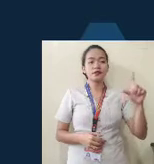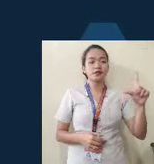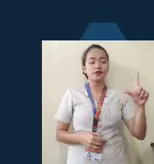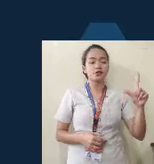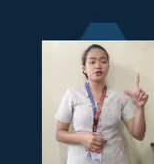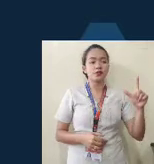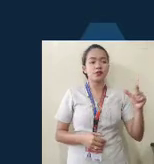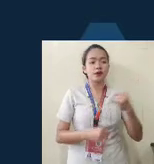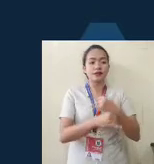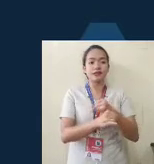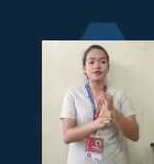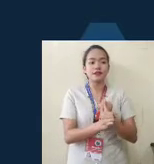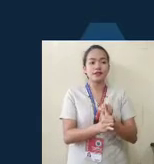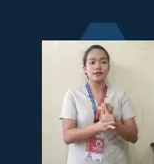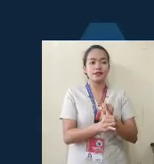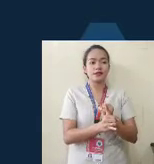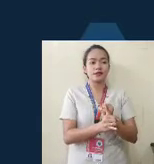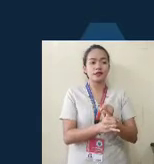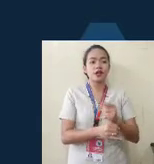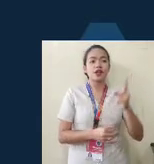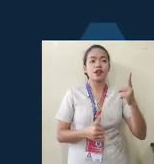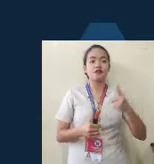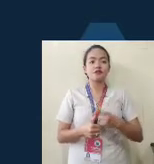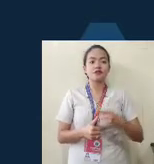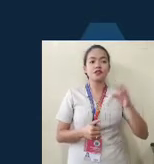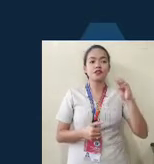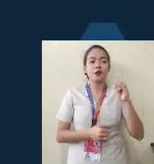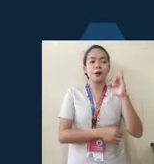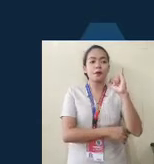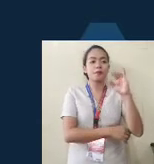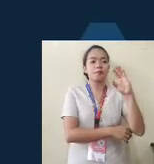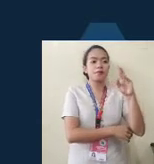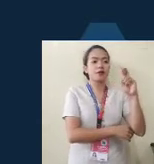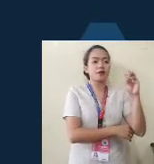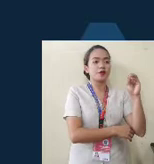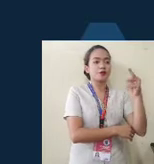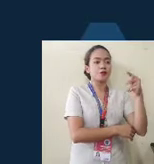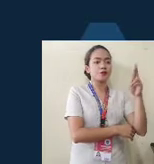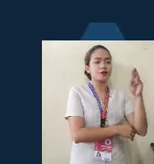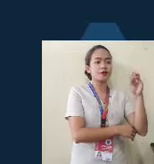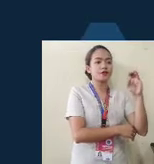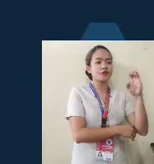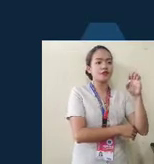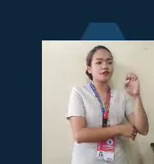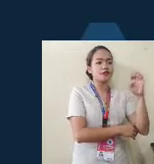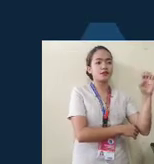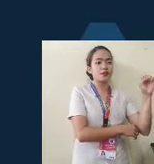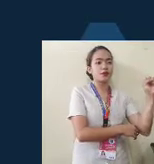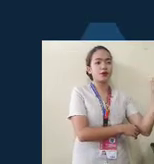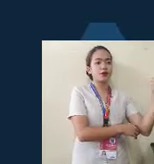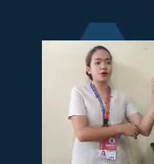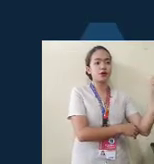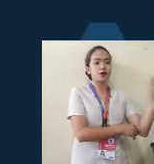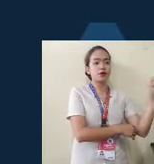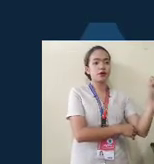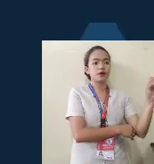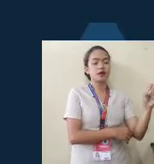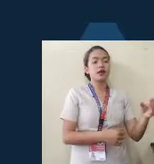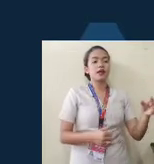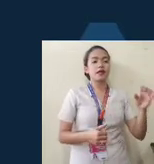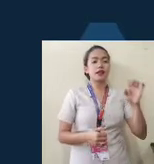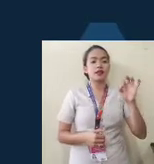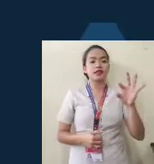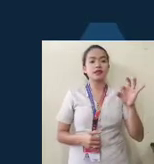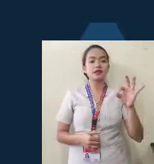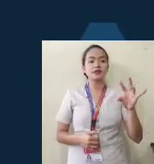1971, Intel created the first microprocessor. In 1976, Steve Jobs built